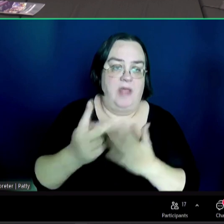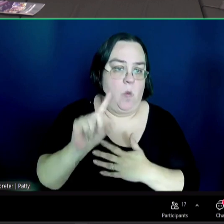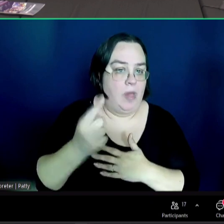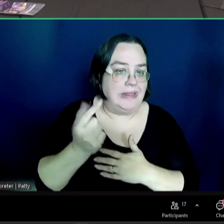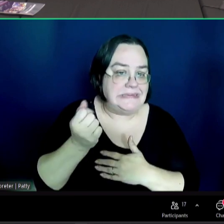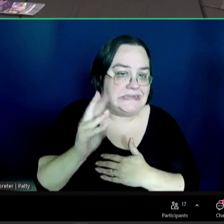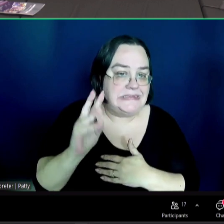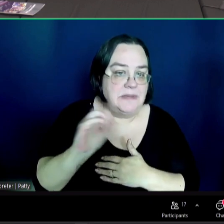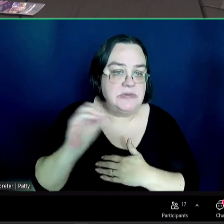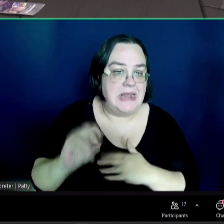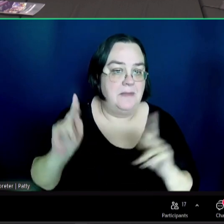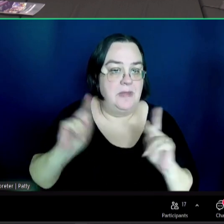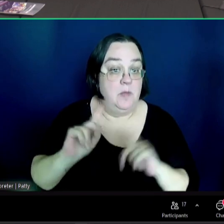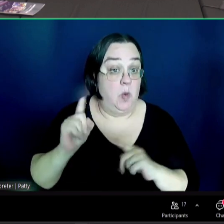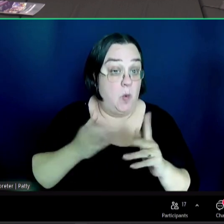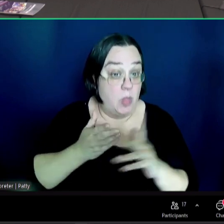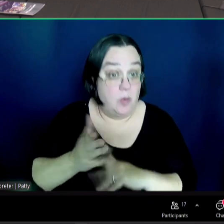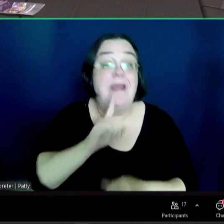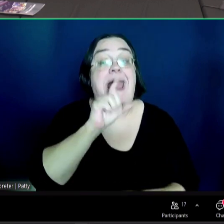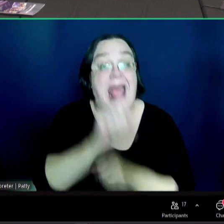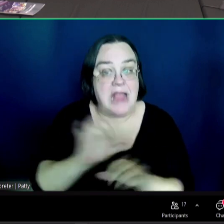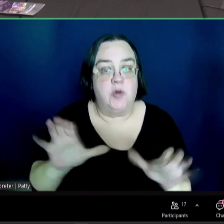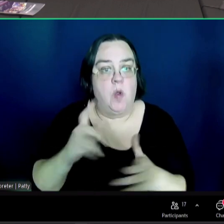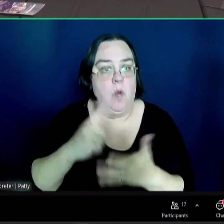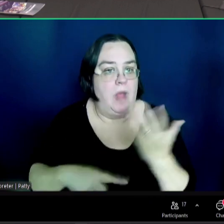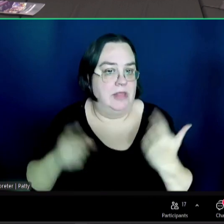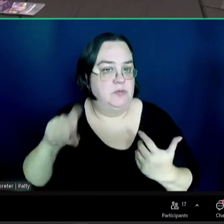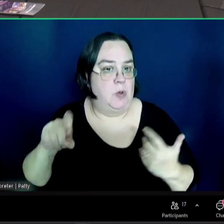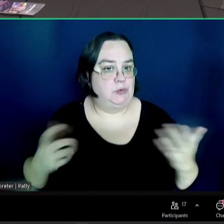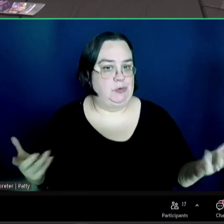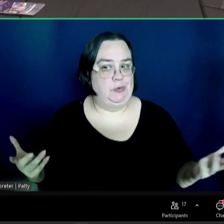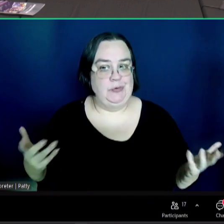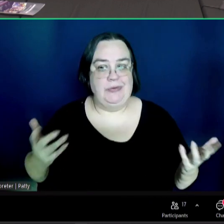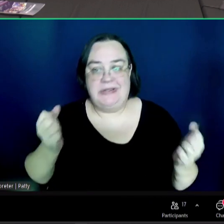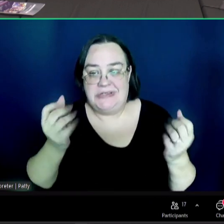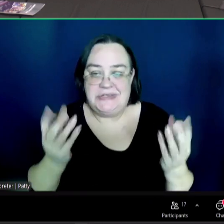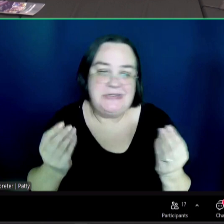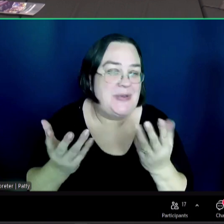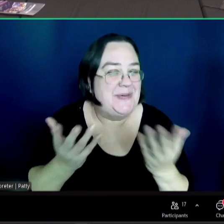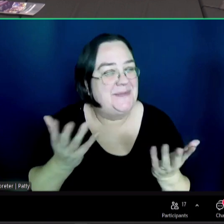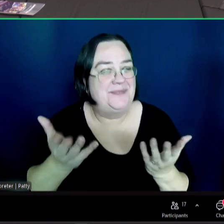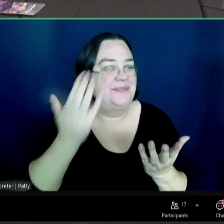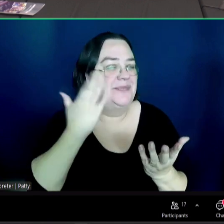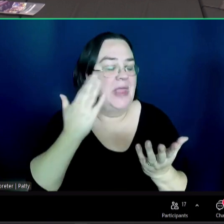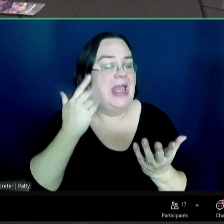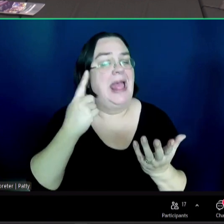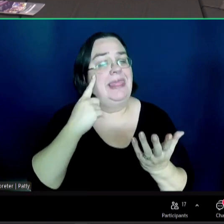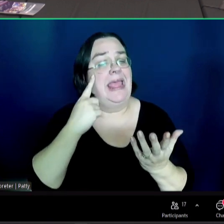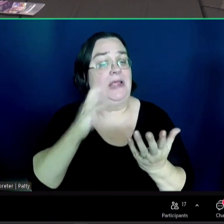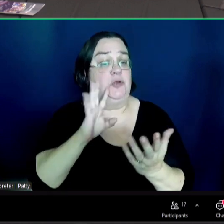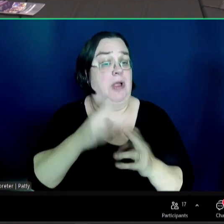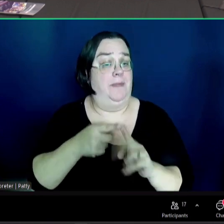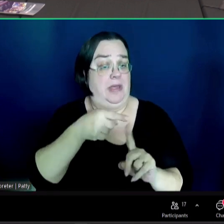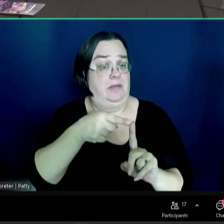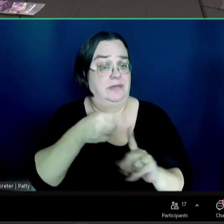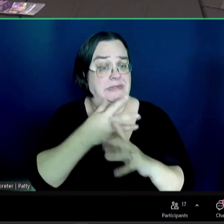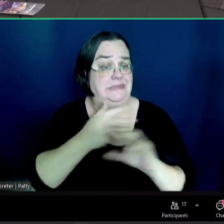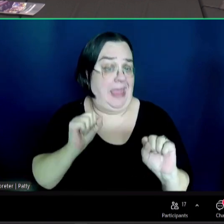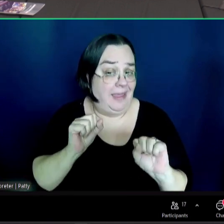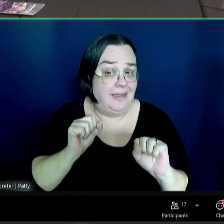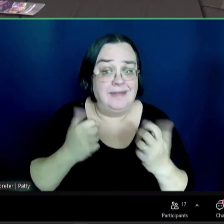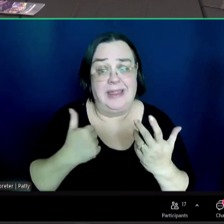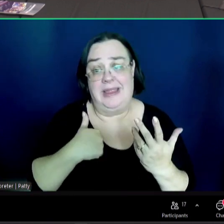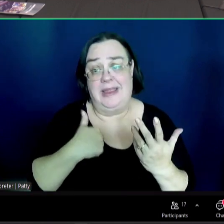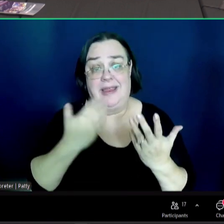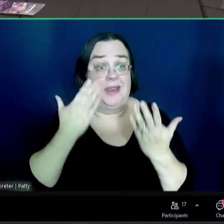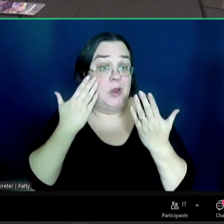that are going through our streets are actually doing what they're supposed to be doing. So, I think in terms of safety, I don't know that I